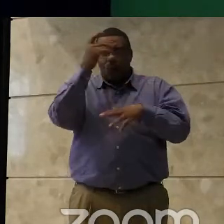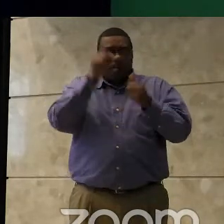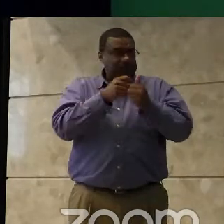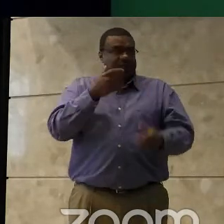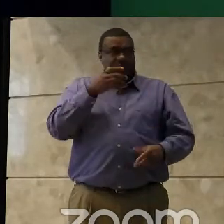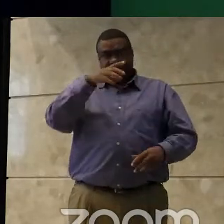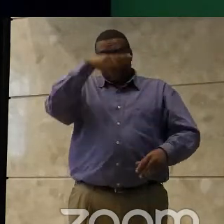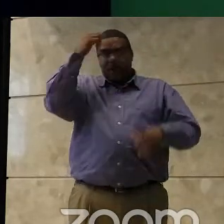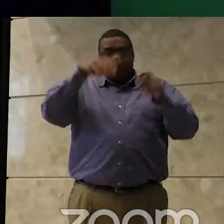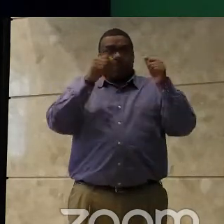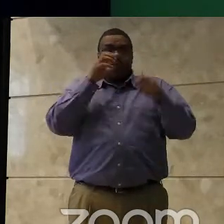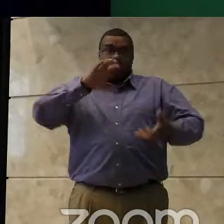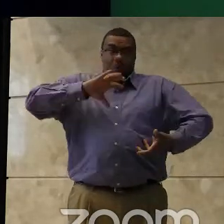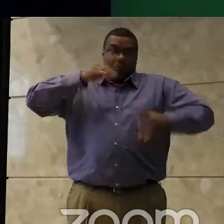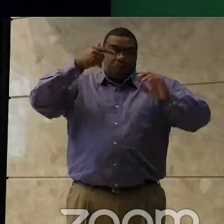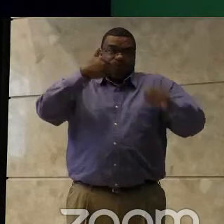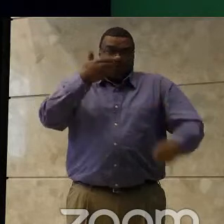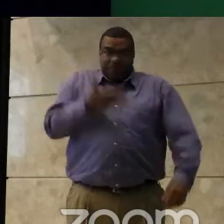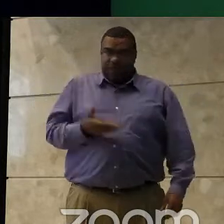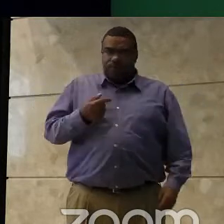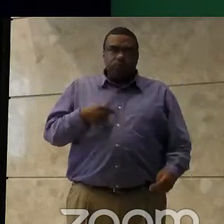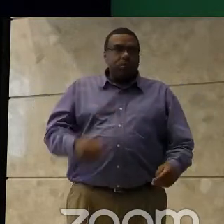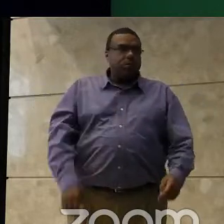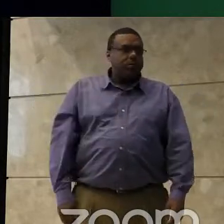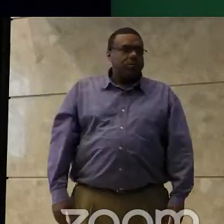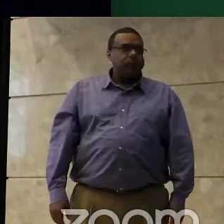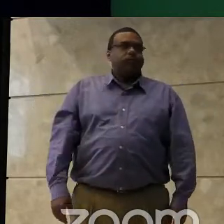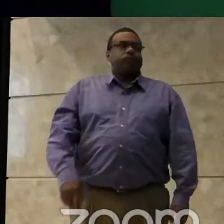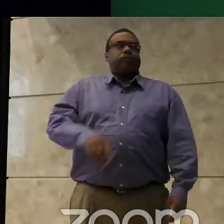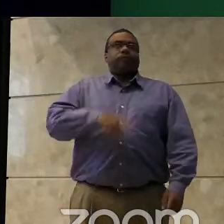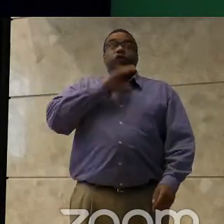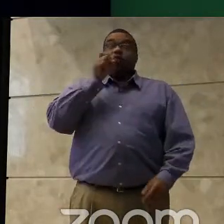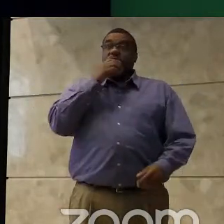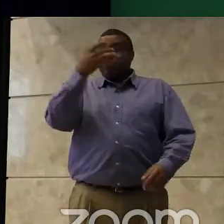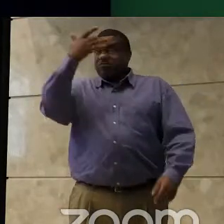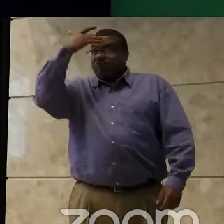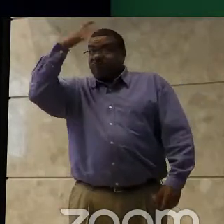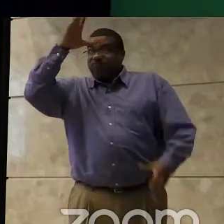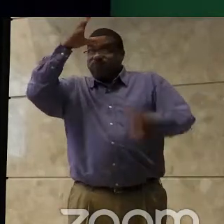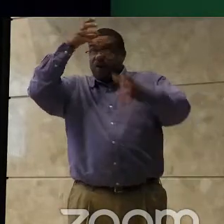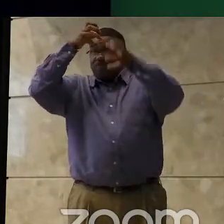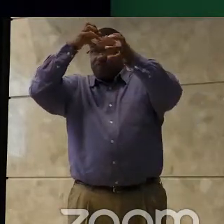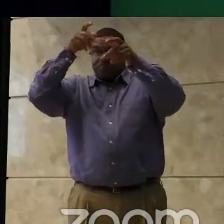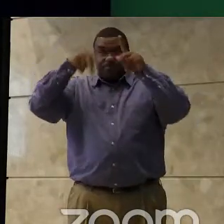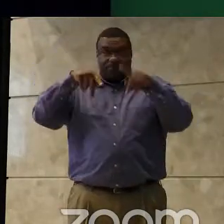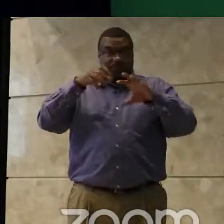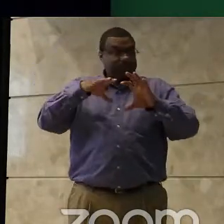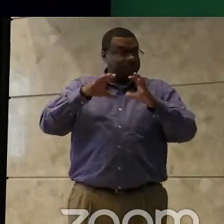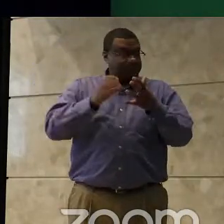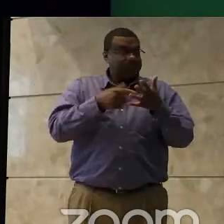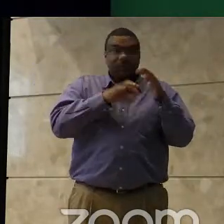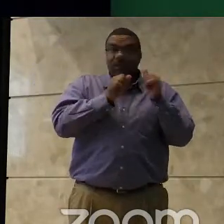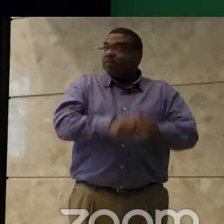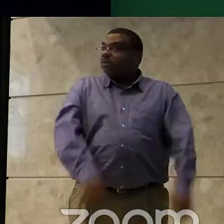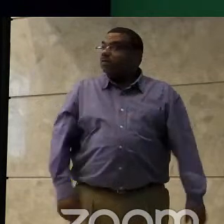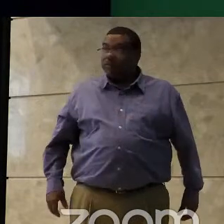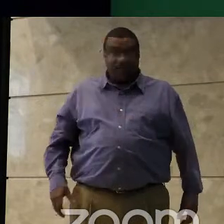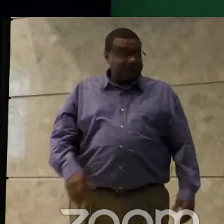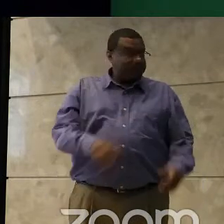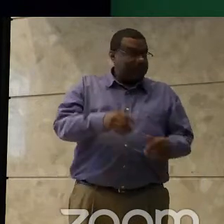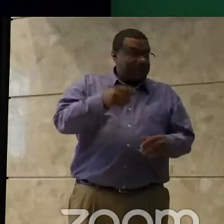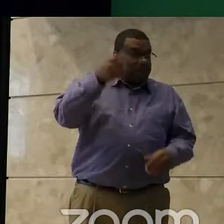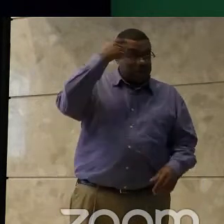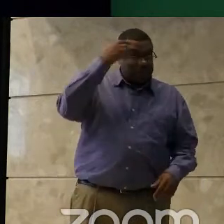me. And they will say, and these are educated people sometimes, they will say, "Do you think my dad's a